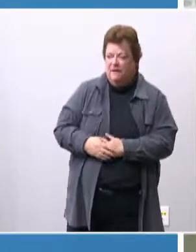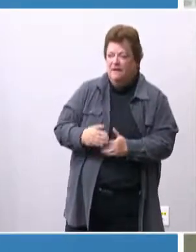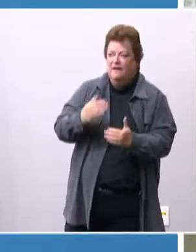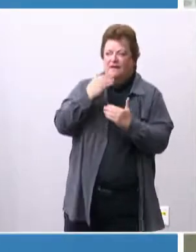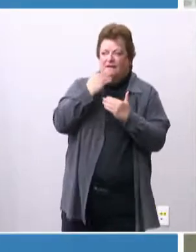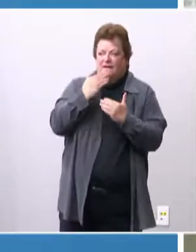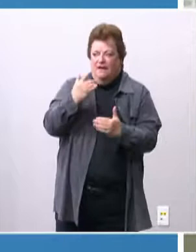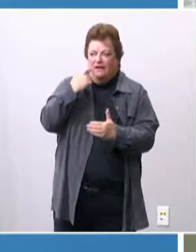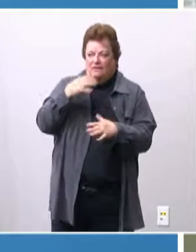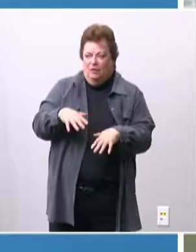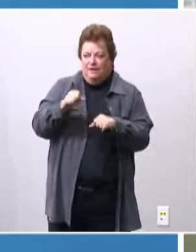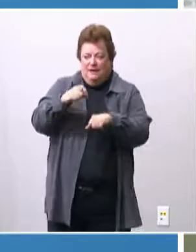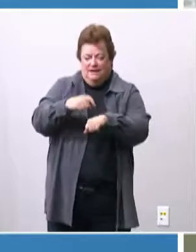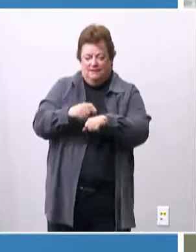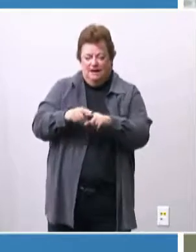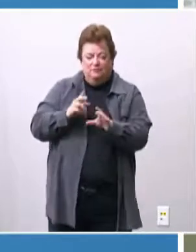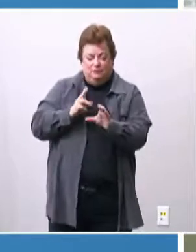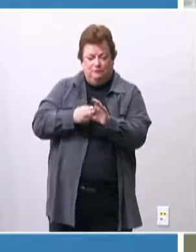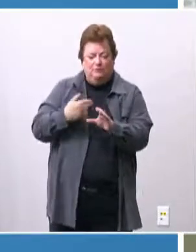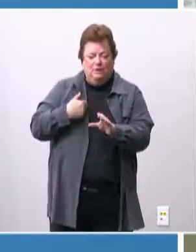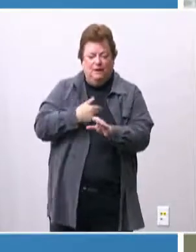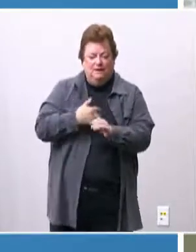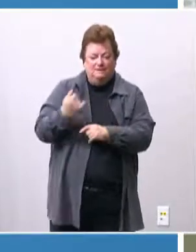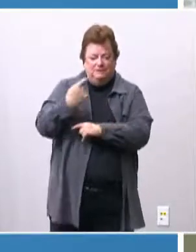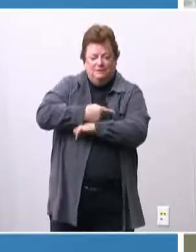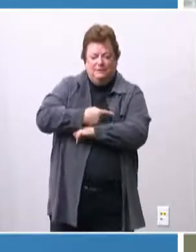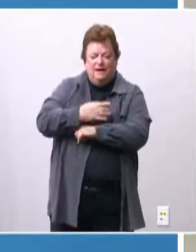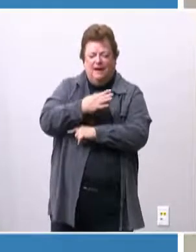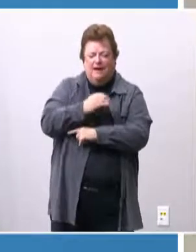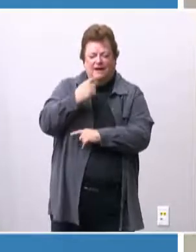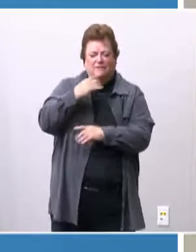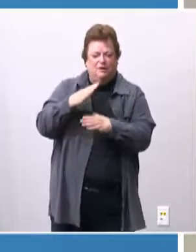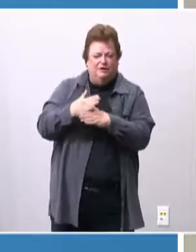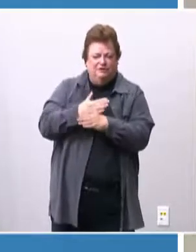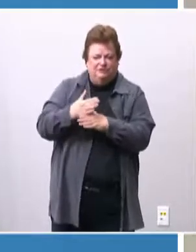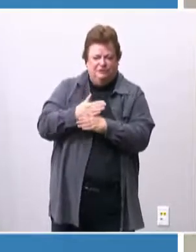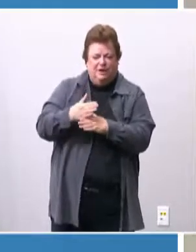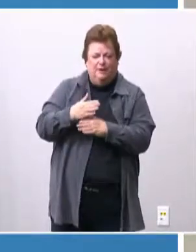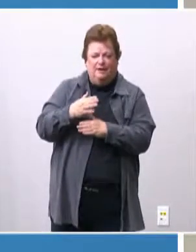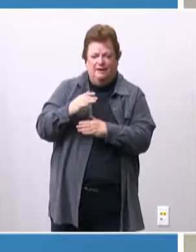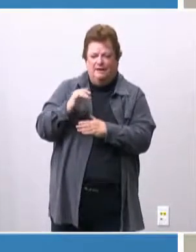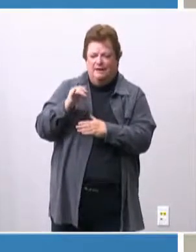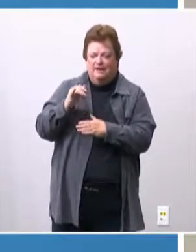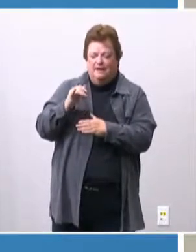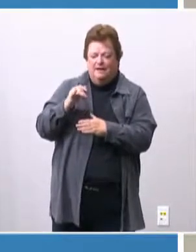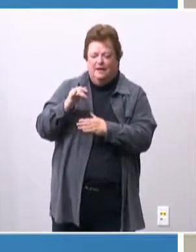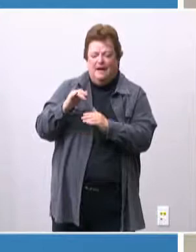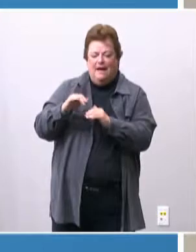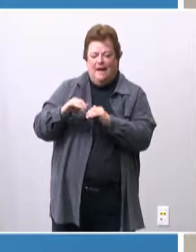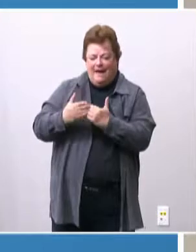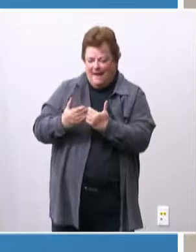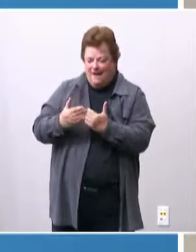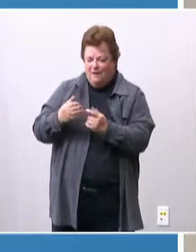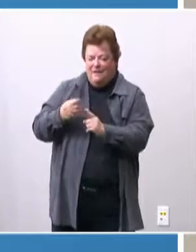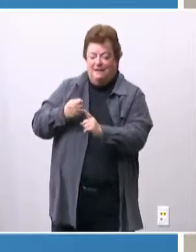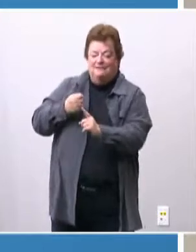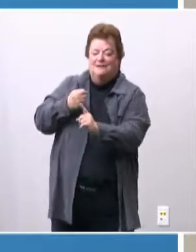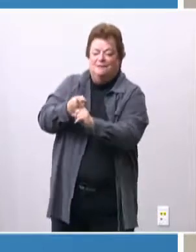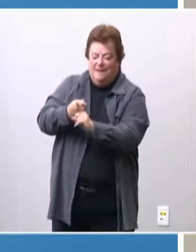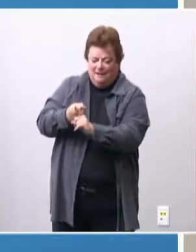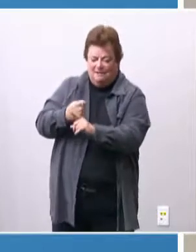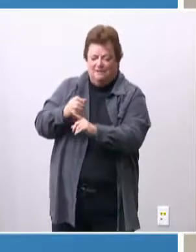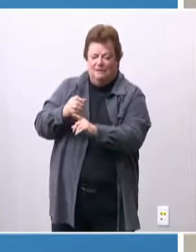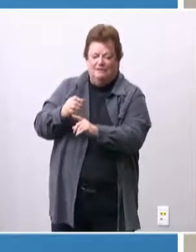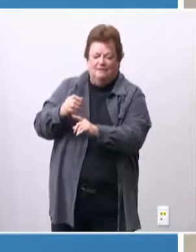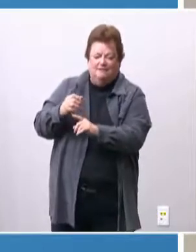For taking the time to join us today, Dr. Richmond, and for sharing the toll COVID-19 is taking on patients and the healthcare